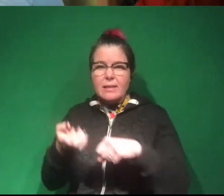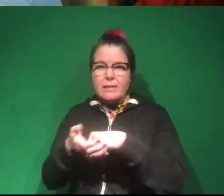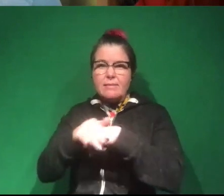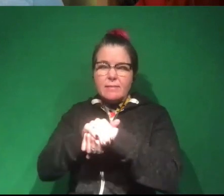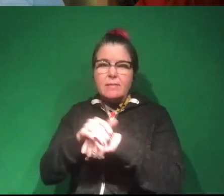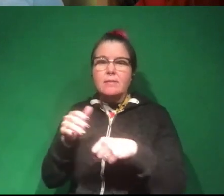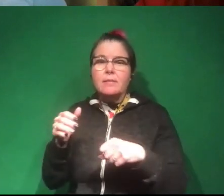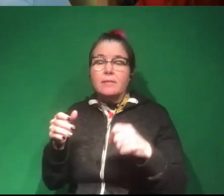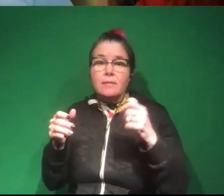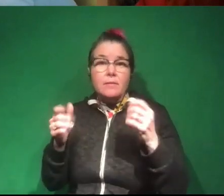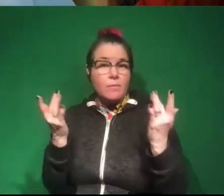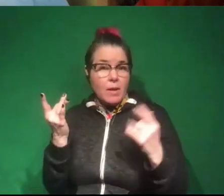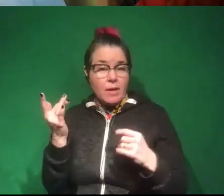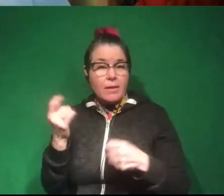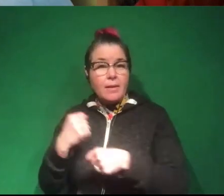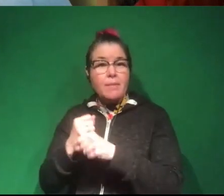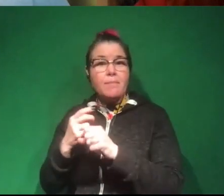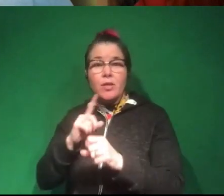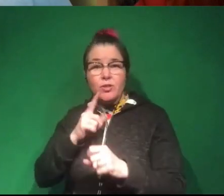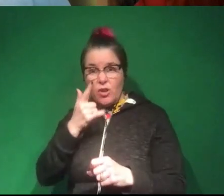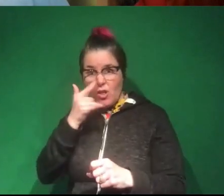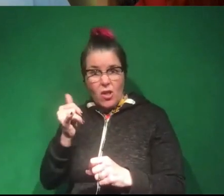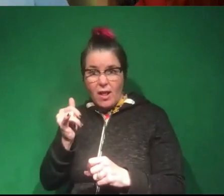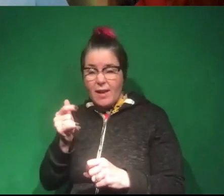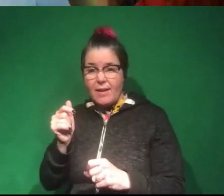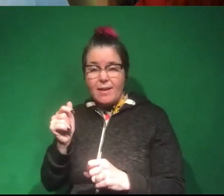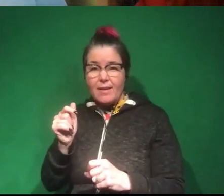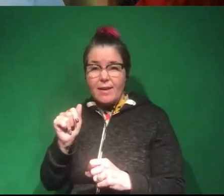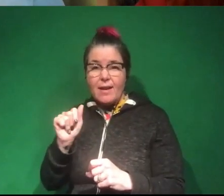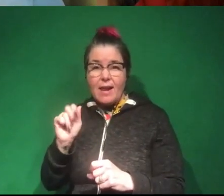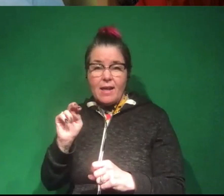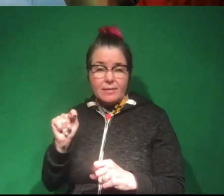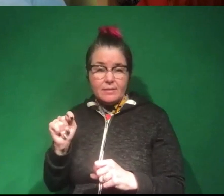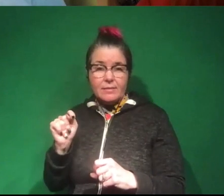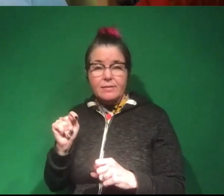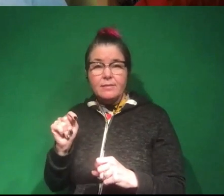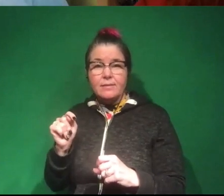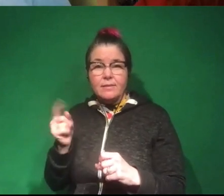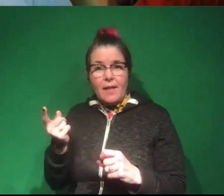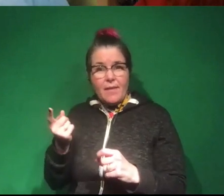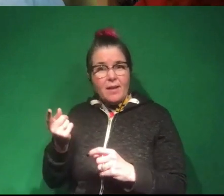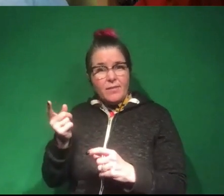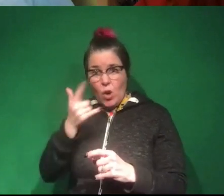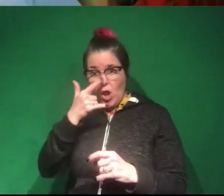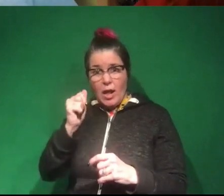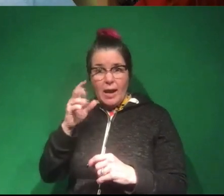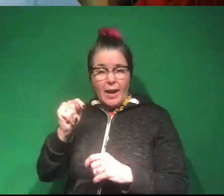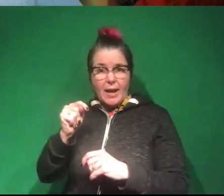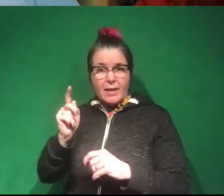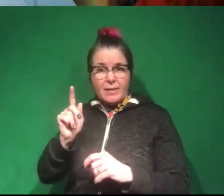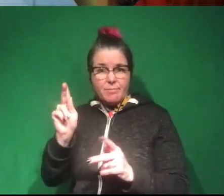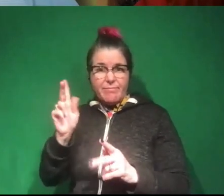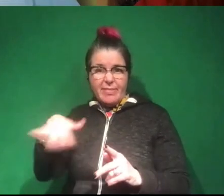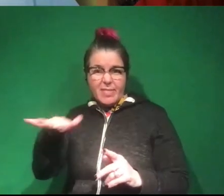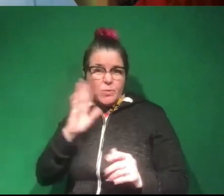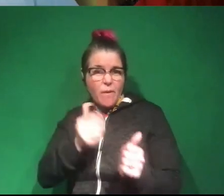and it's to make sure that they look like an ant, because looking like an ant just grants you some protection in the natural world.